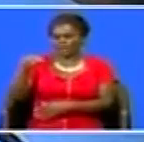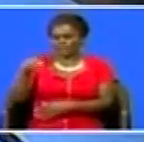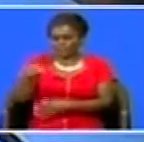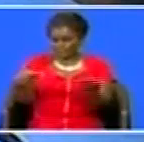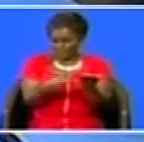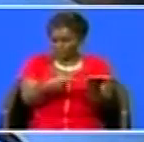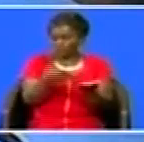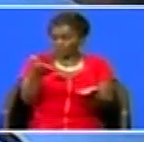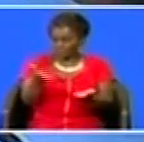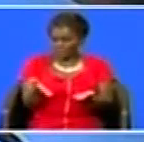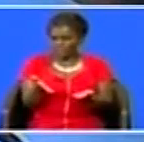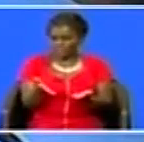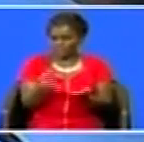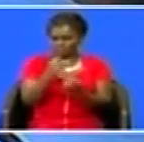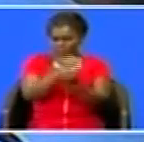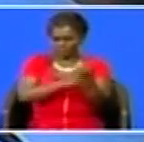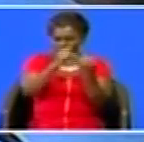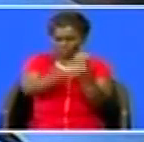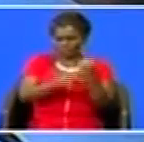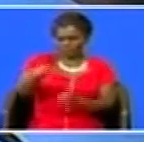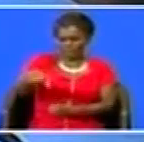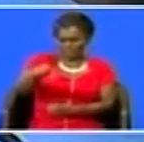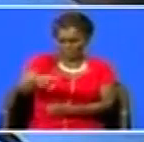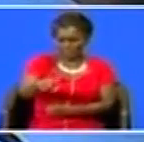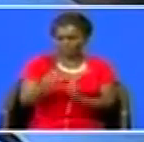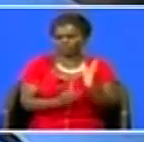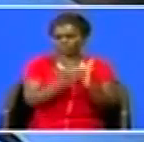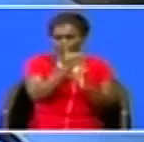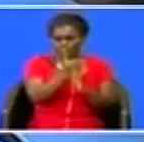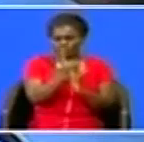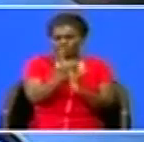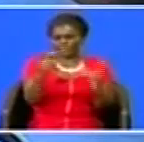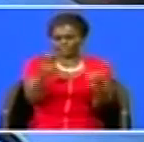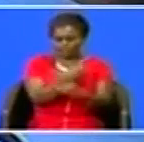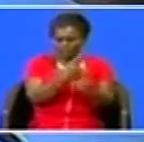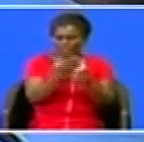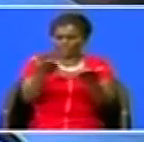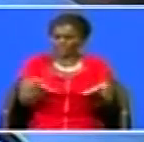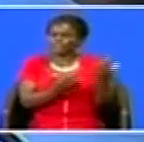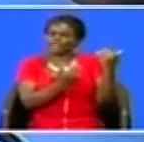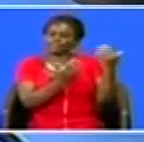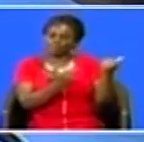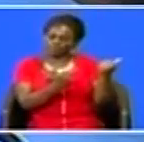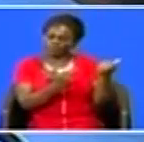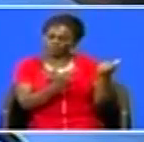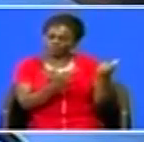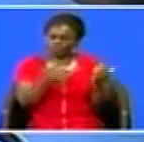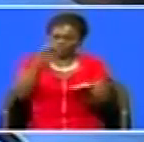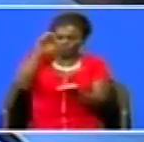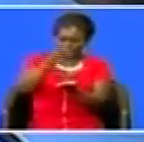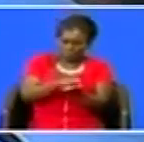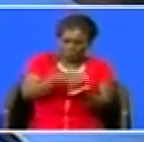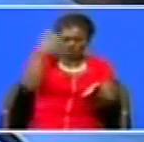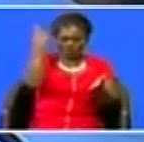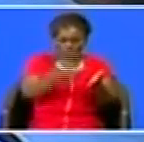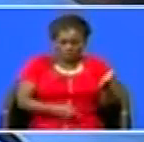The technology involves harvesting and implanting a developed embryo into a surrogate cow. This is expected to considerably reduce the